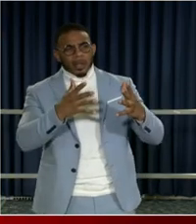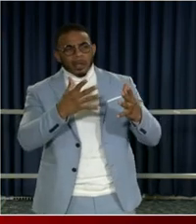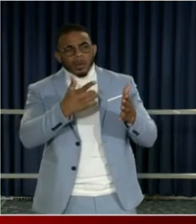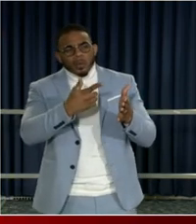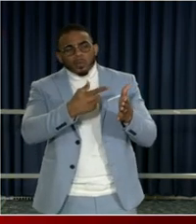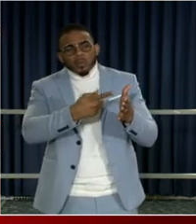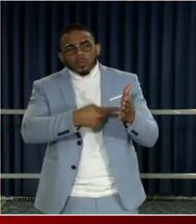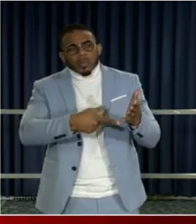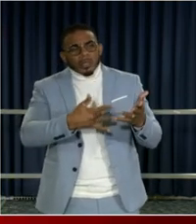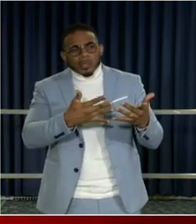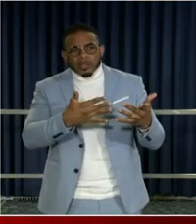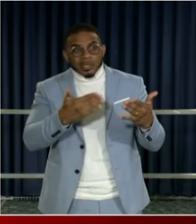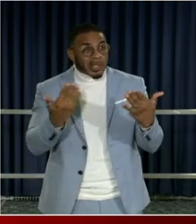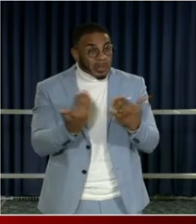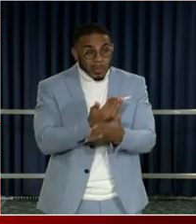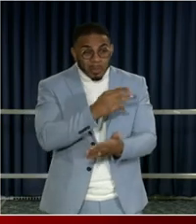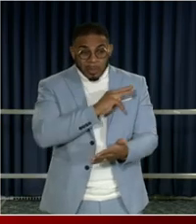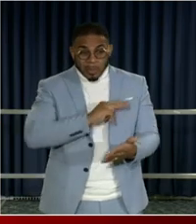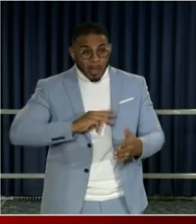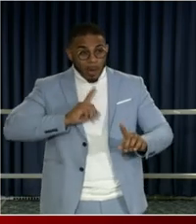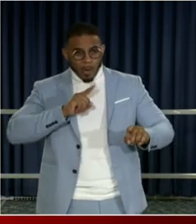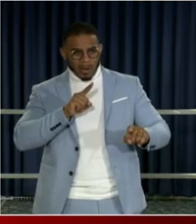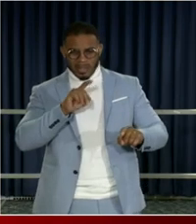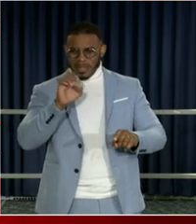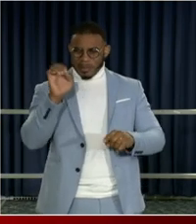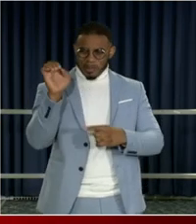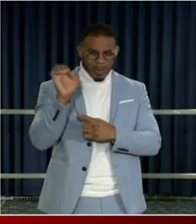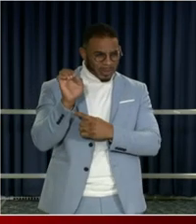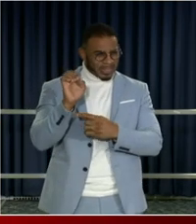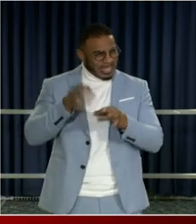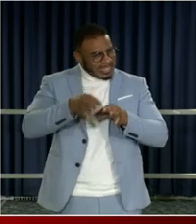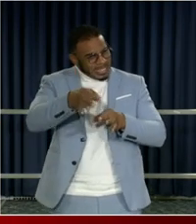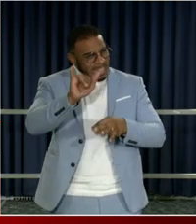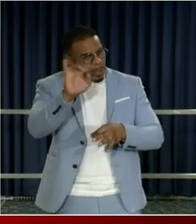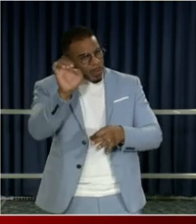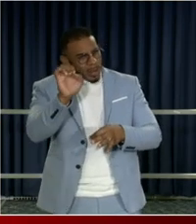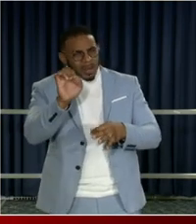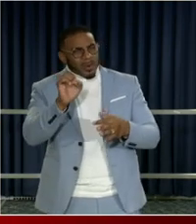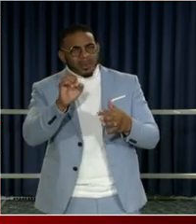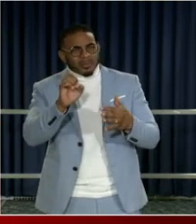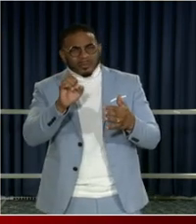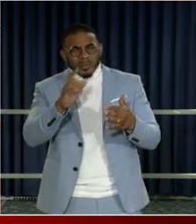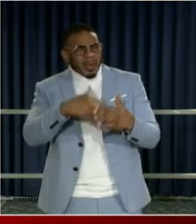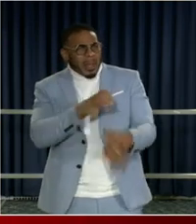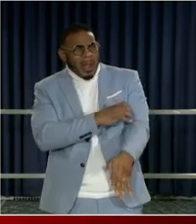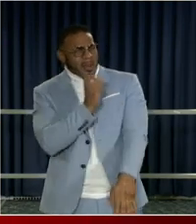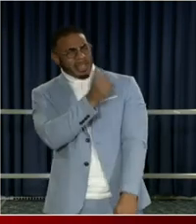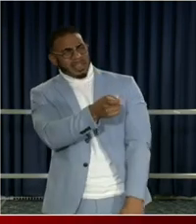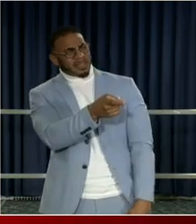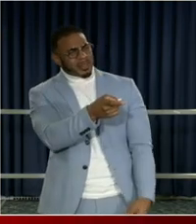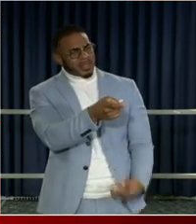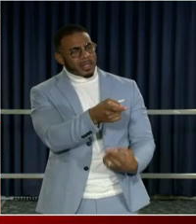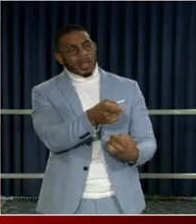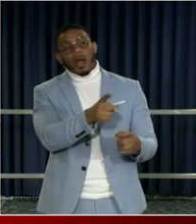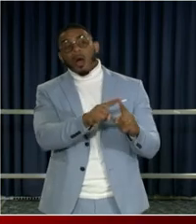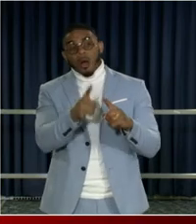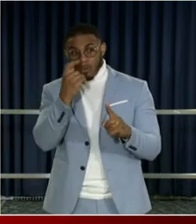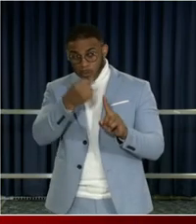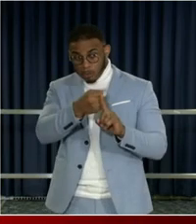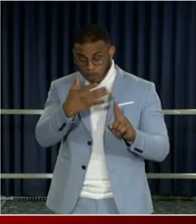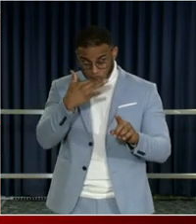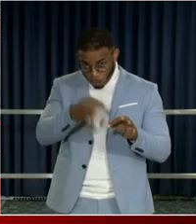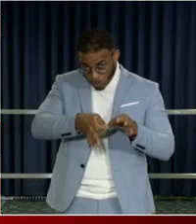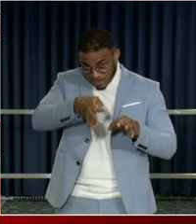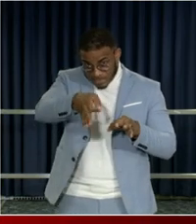what the new mayor's order, the extension of the emergency, what powers that gives you, and if you will extend